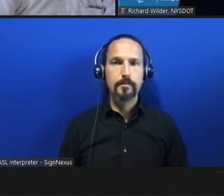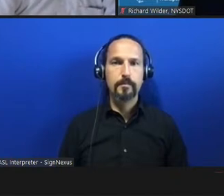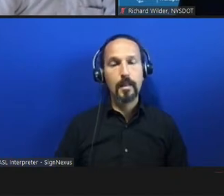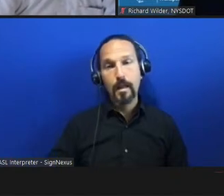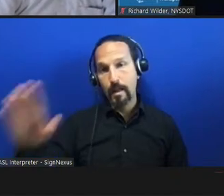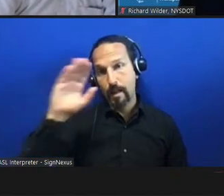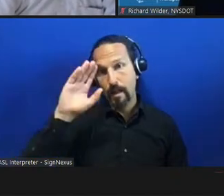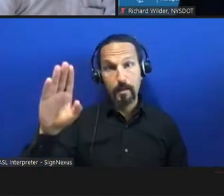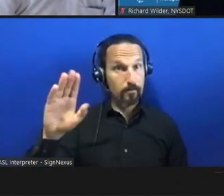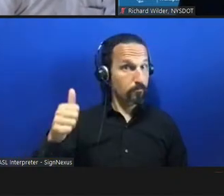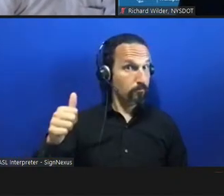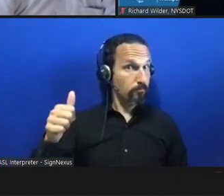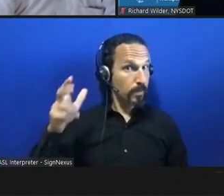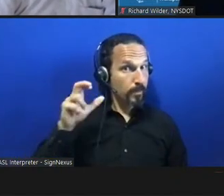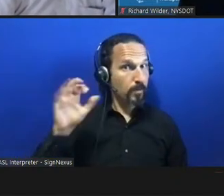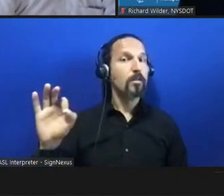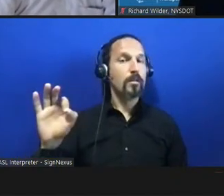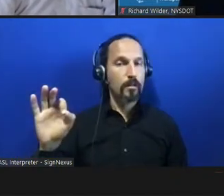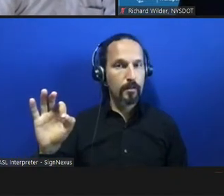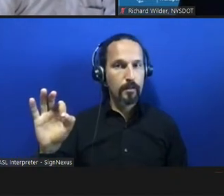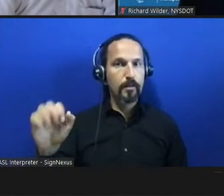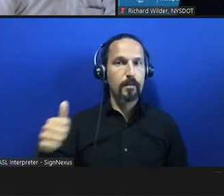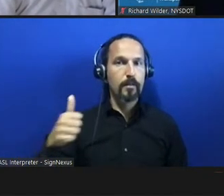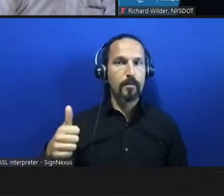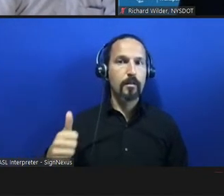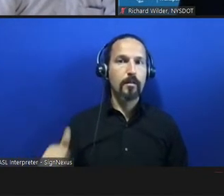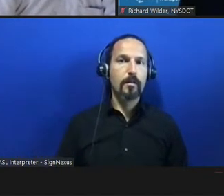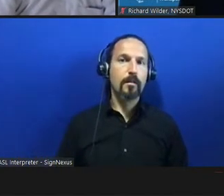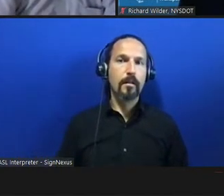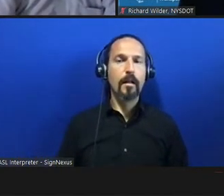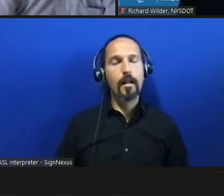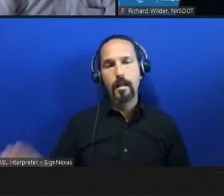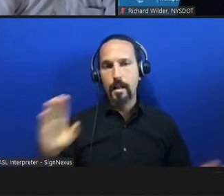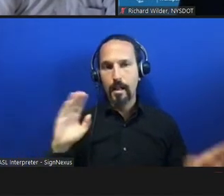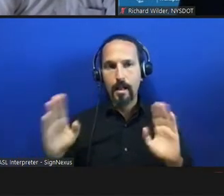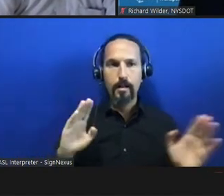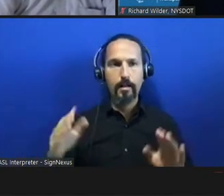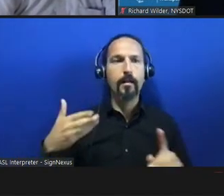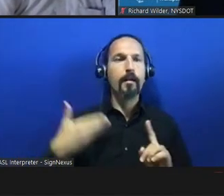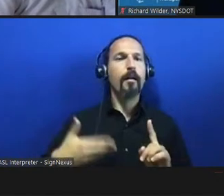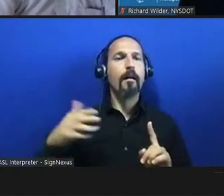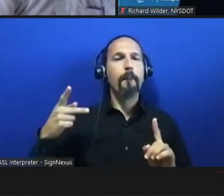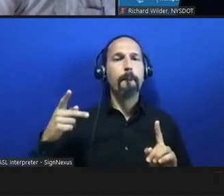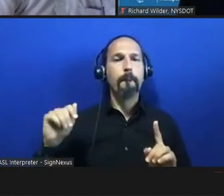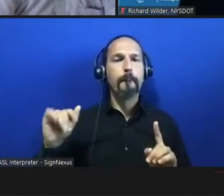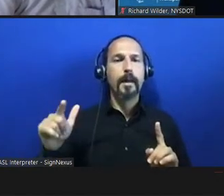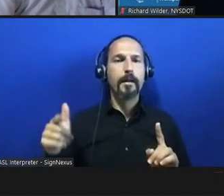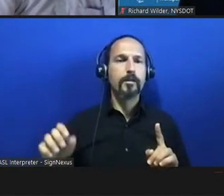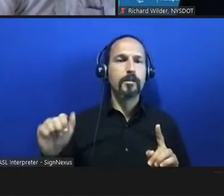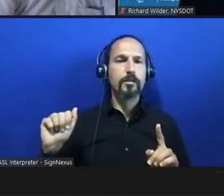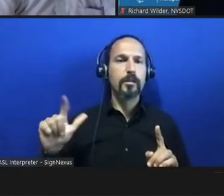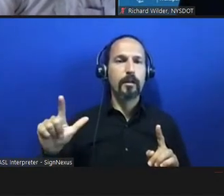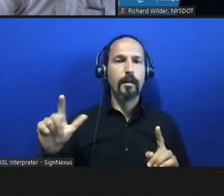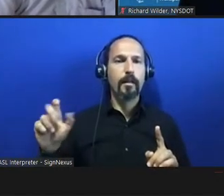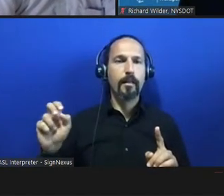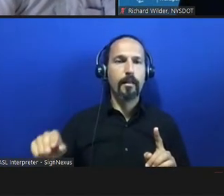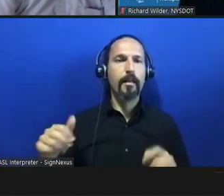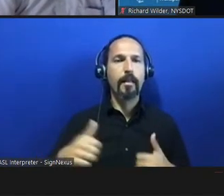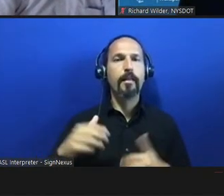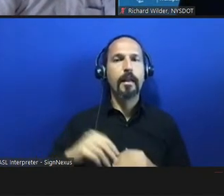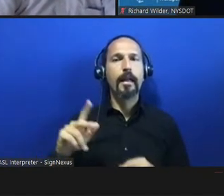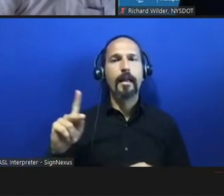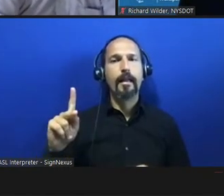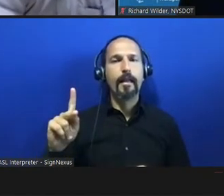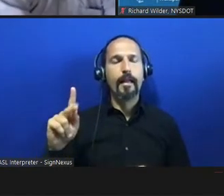hi am I on yes you are okay hi my name is Paige Allen and I have lived in Hell's Kitchen